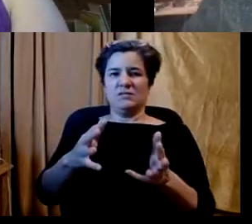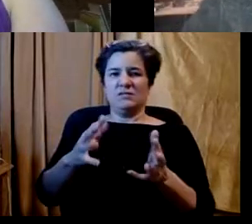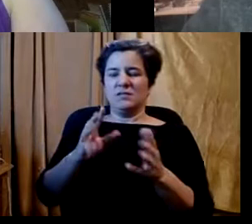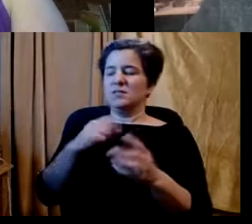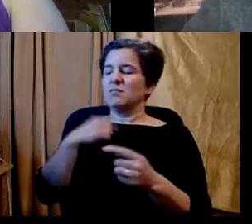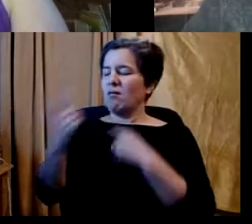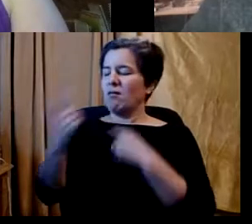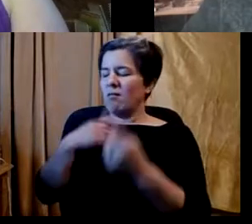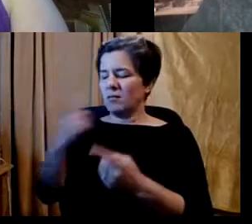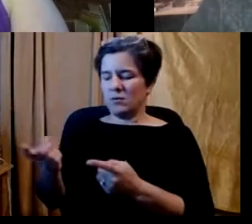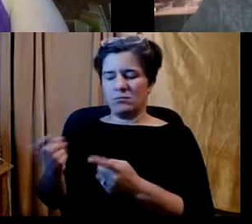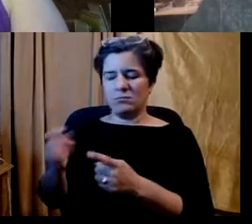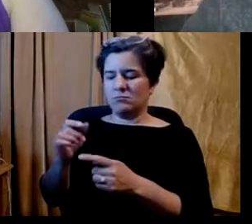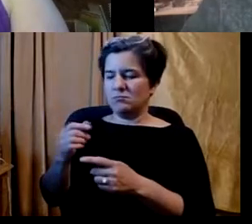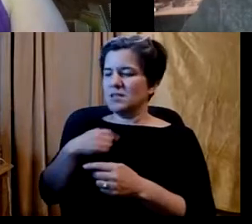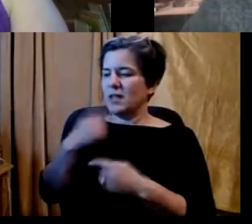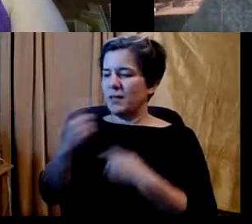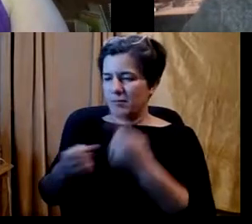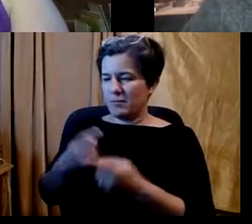them.